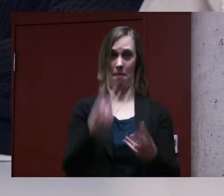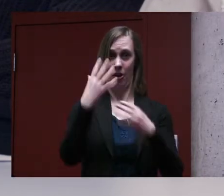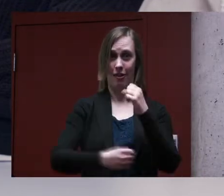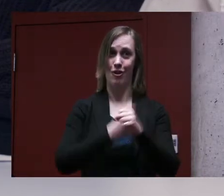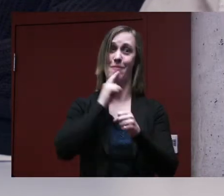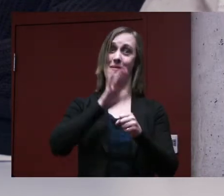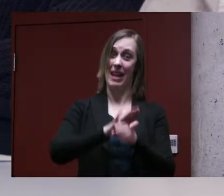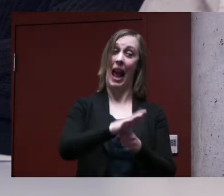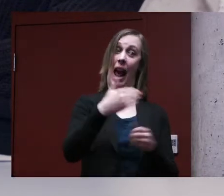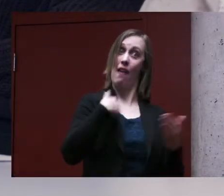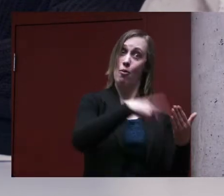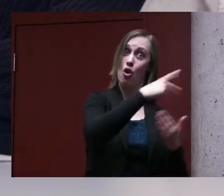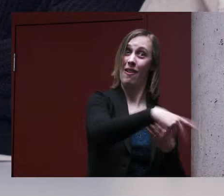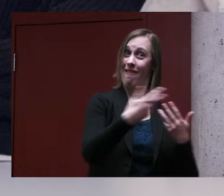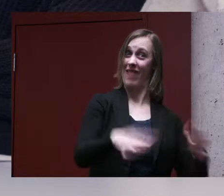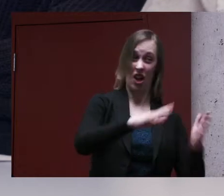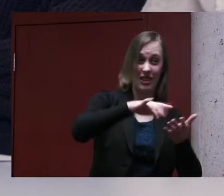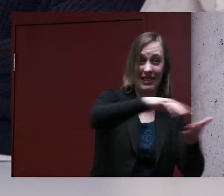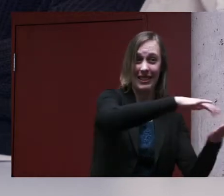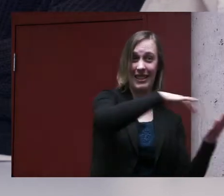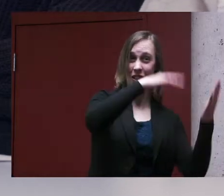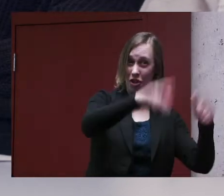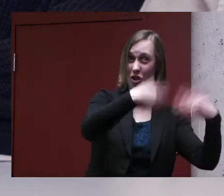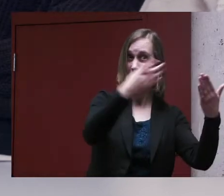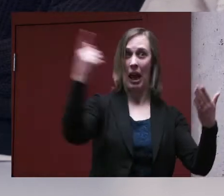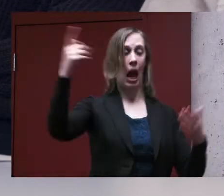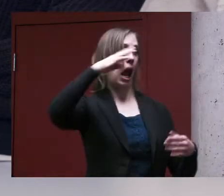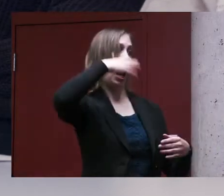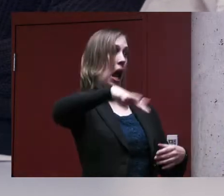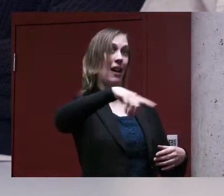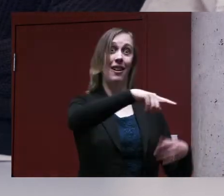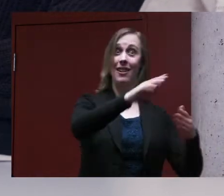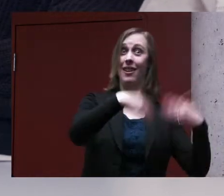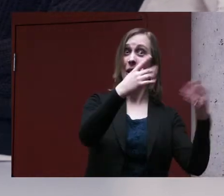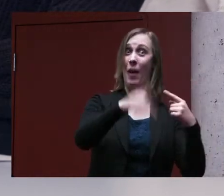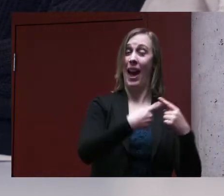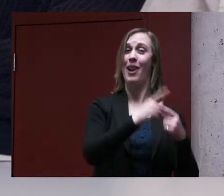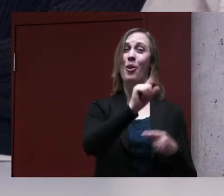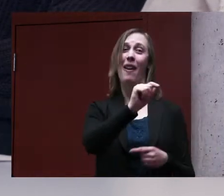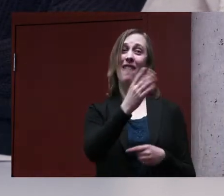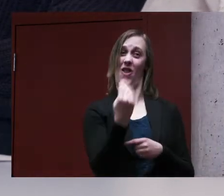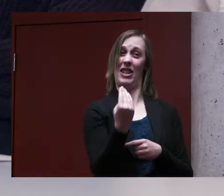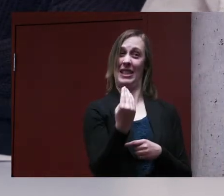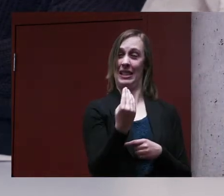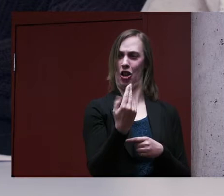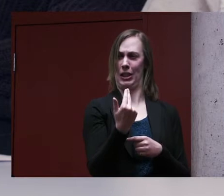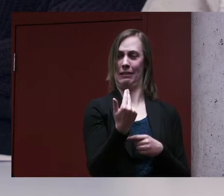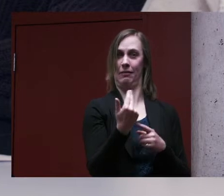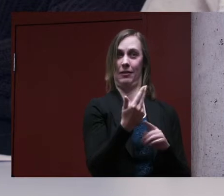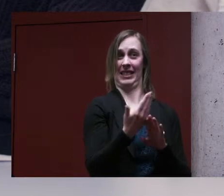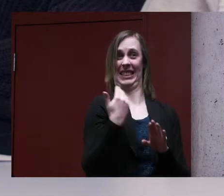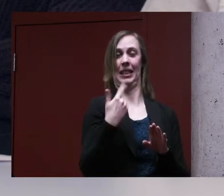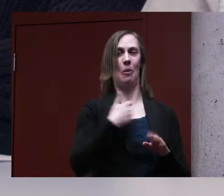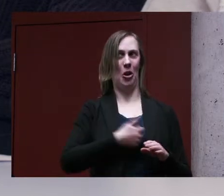the programs that were recommended and endorsed by the government in the roadmap in 2013. So this is just a quick call out. I'm sorry I'm